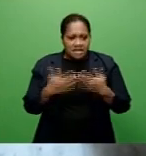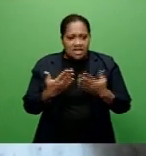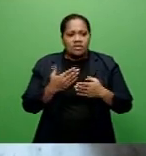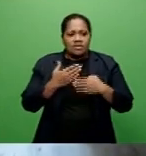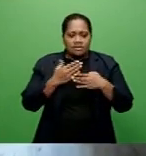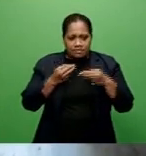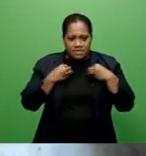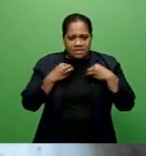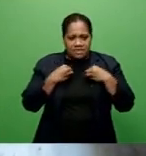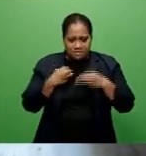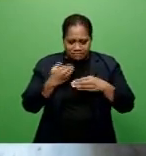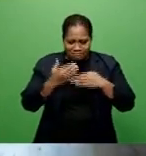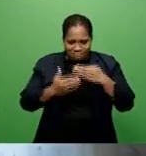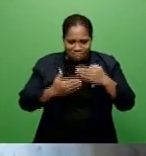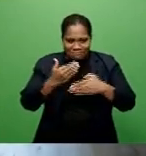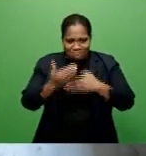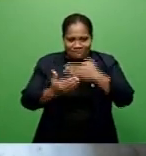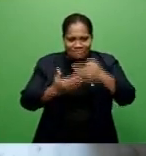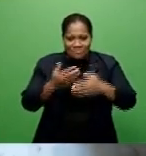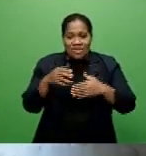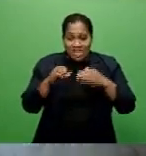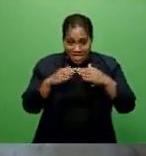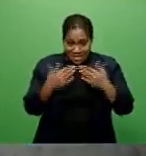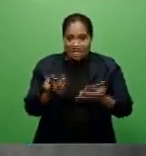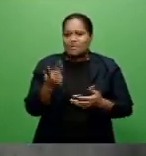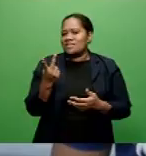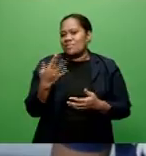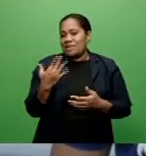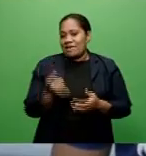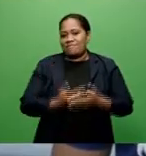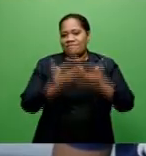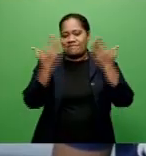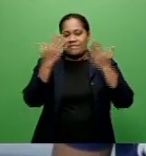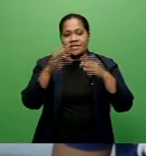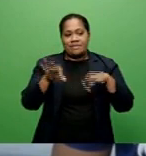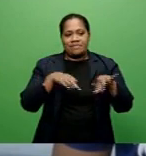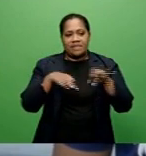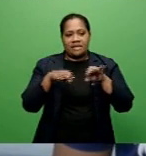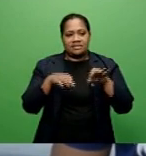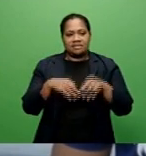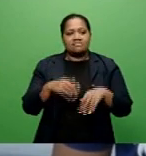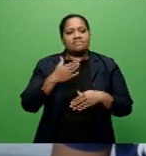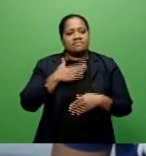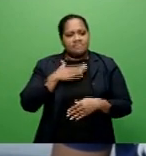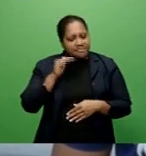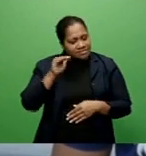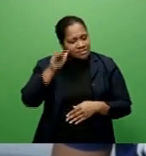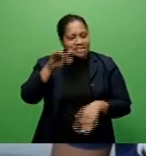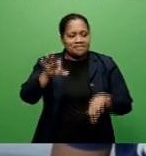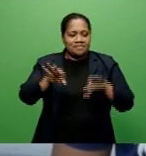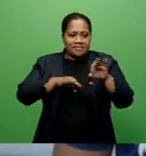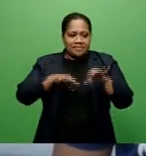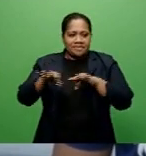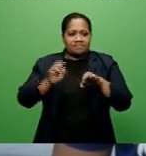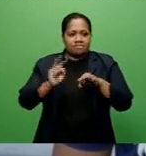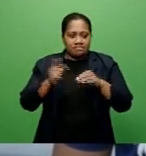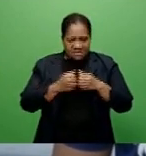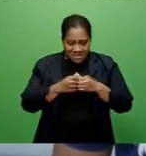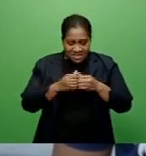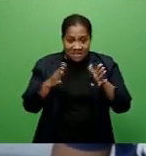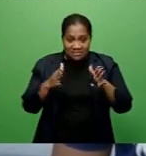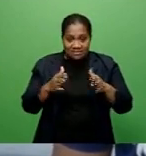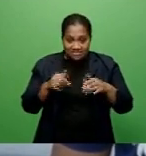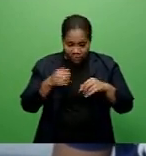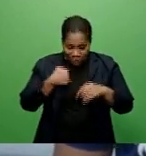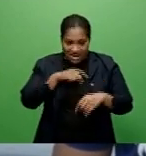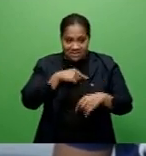slowly, the couple has big plans. It's my future planning about that. So it's like a starting for us in this